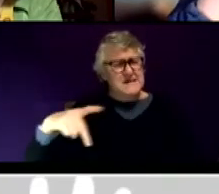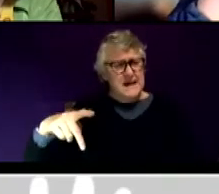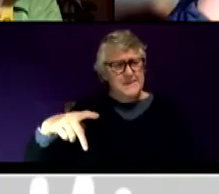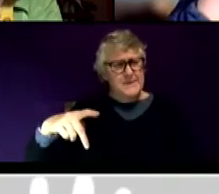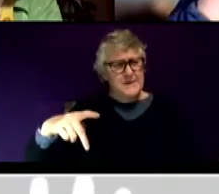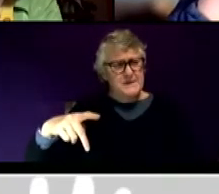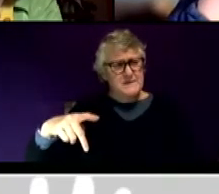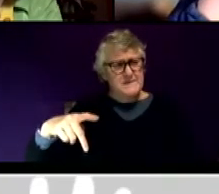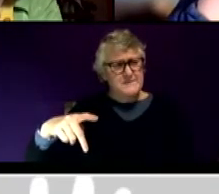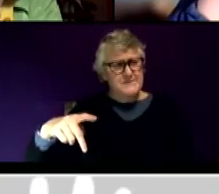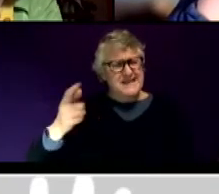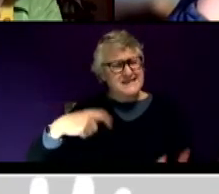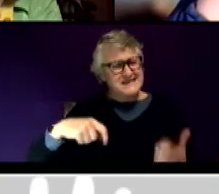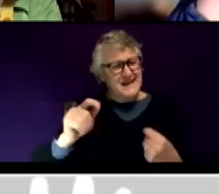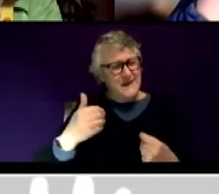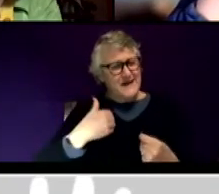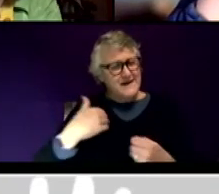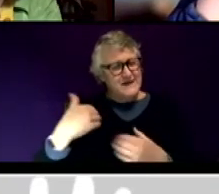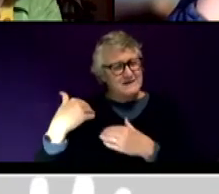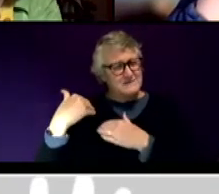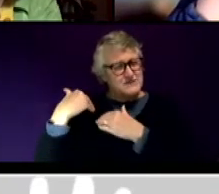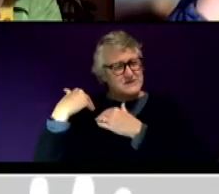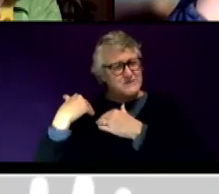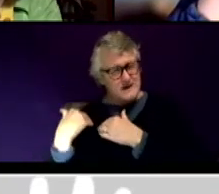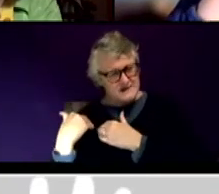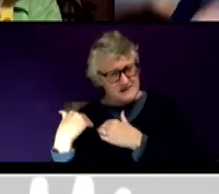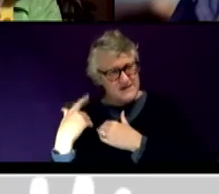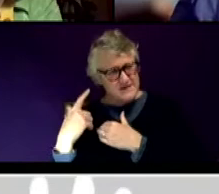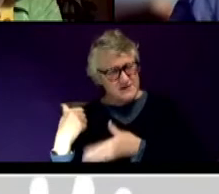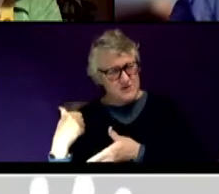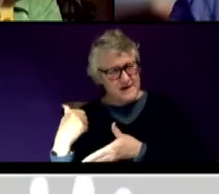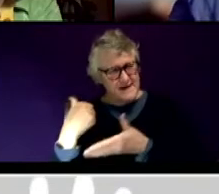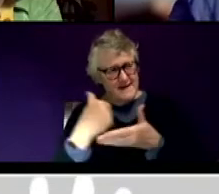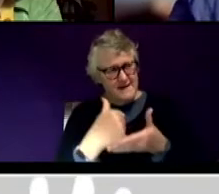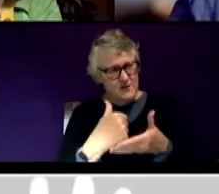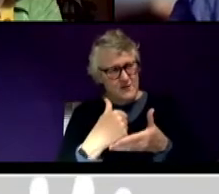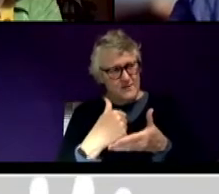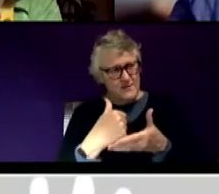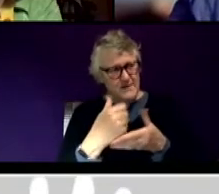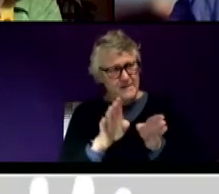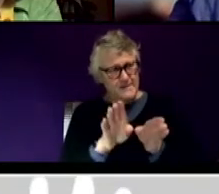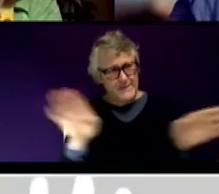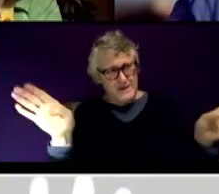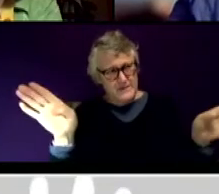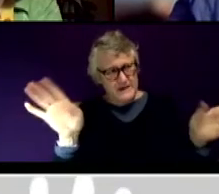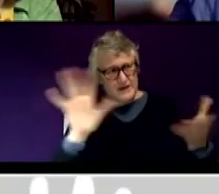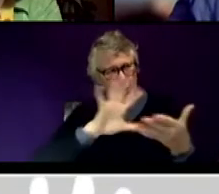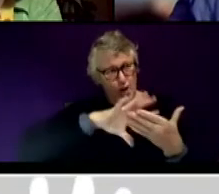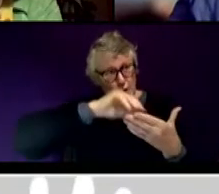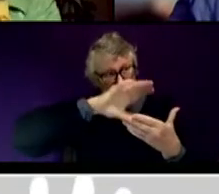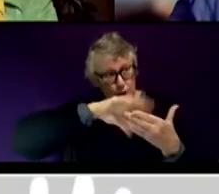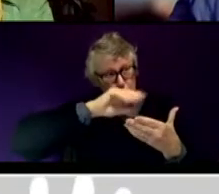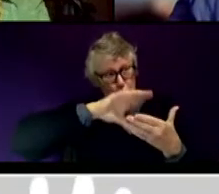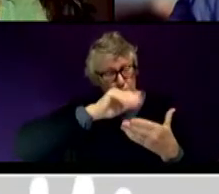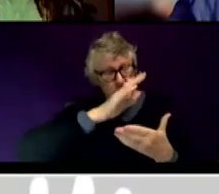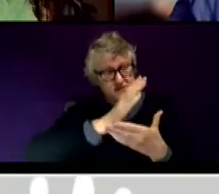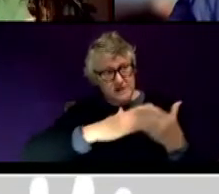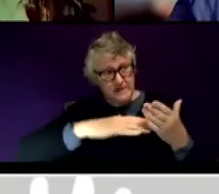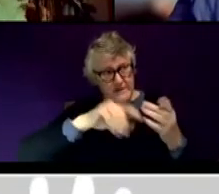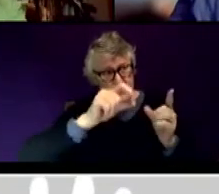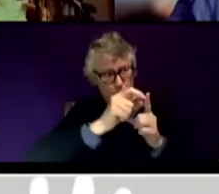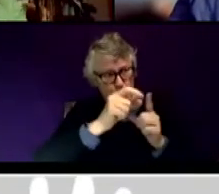responsibility in helping the public learn some of these words, phrases,